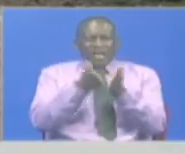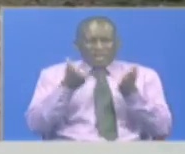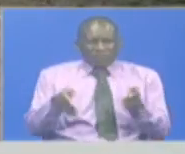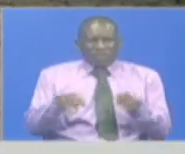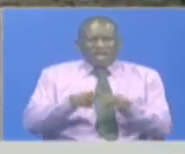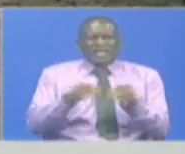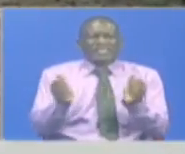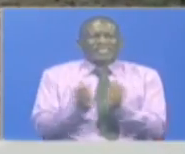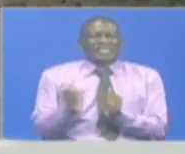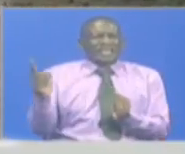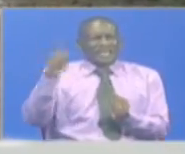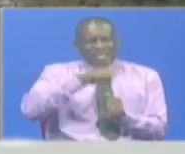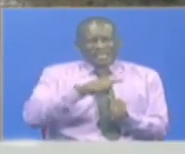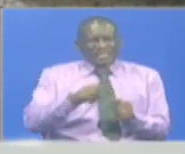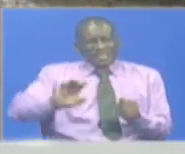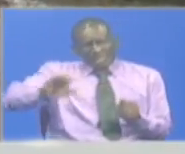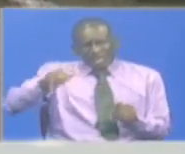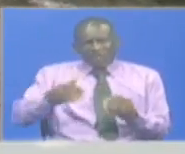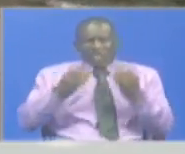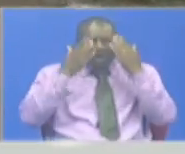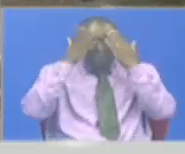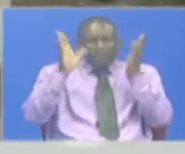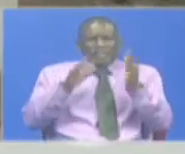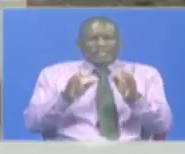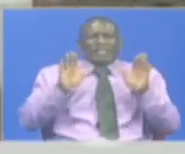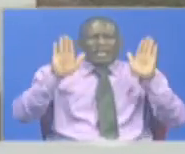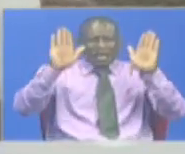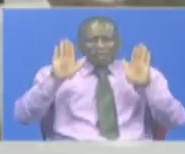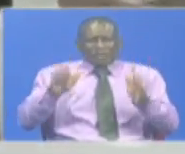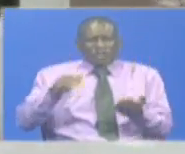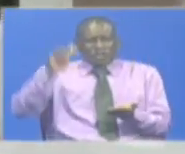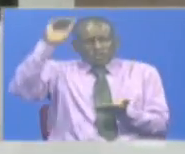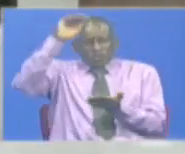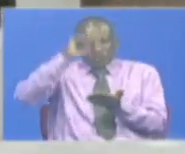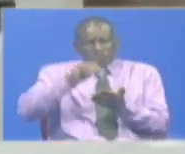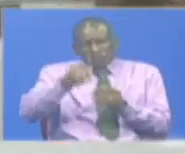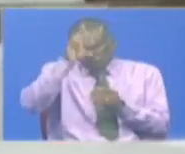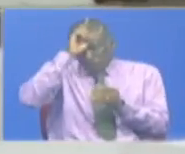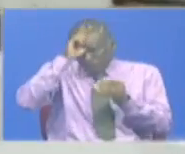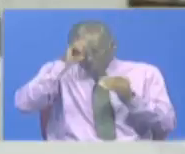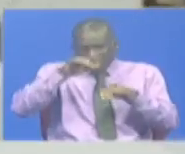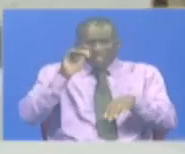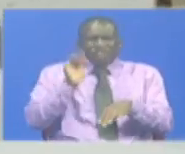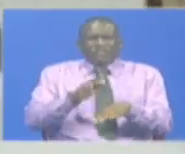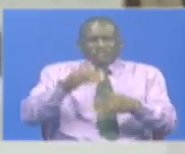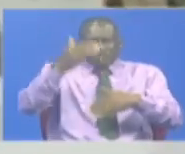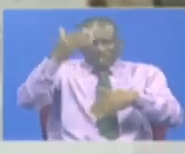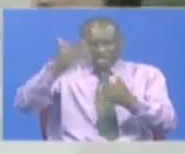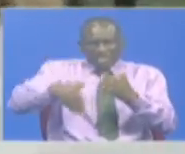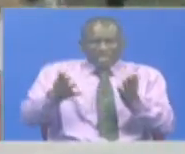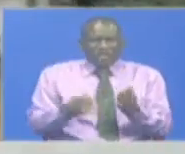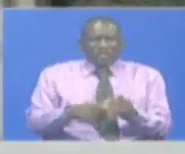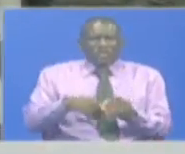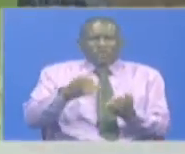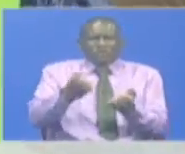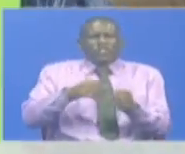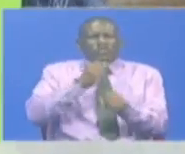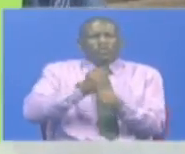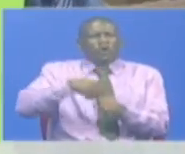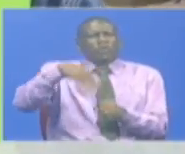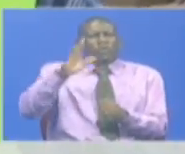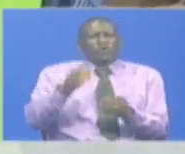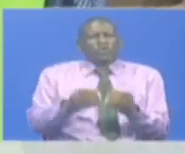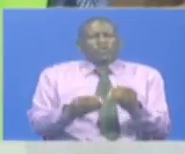days door-to-door countywide awareness campaign to reduce rural infections come to an end, more needs to be done to educate the community